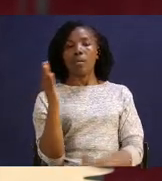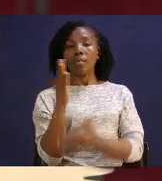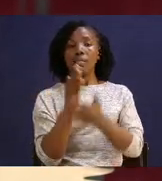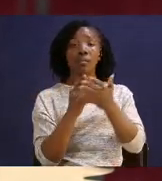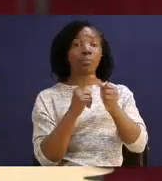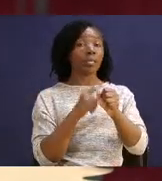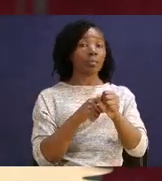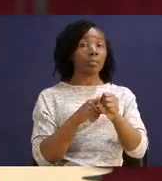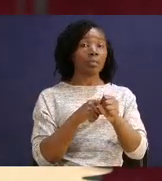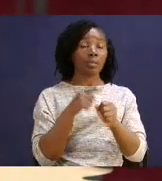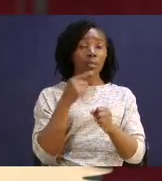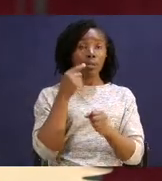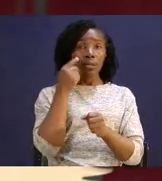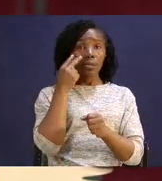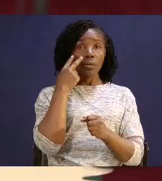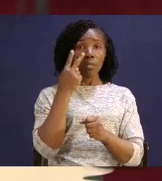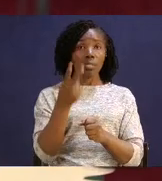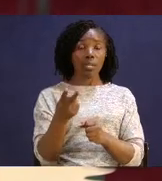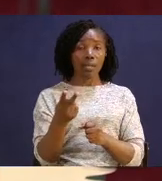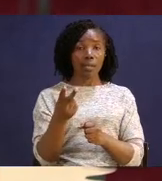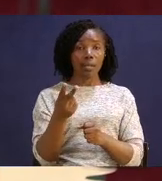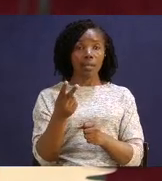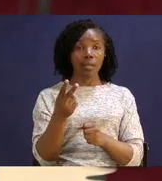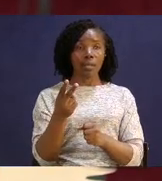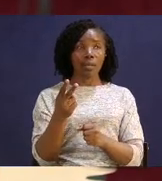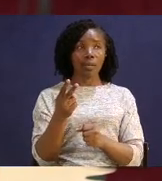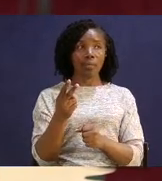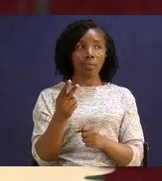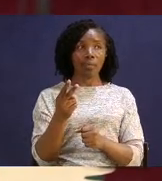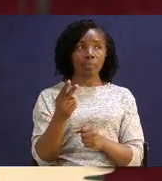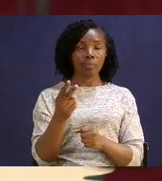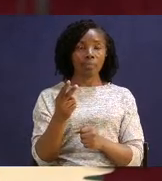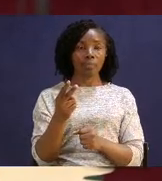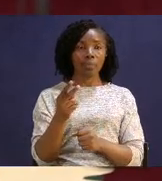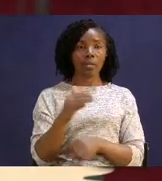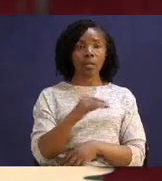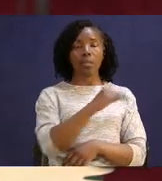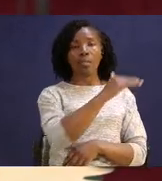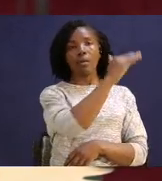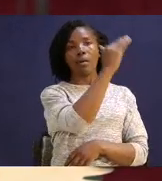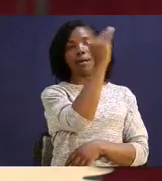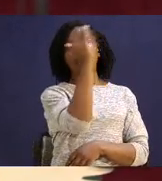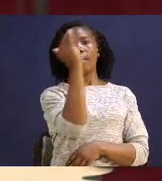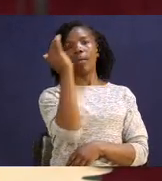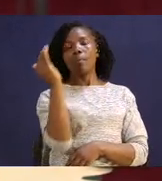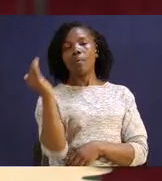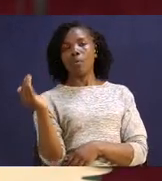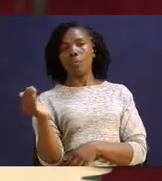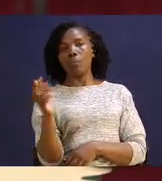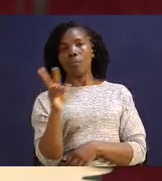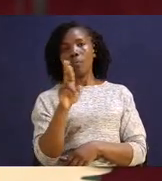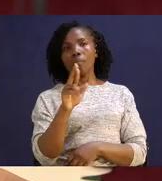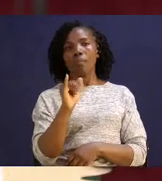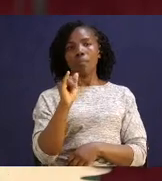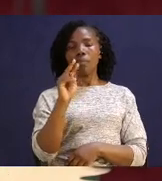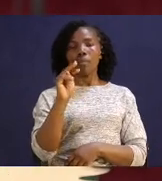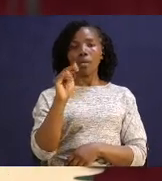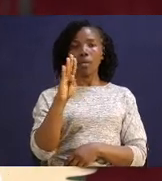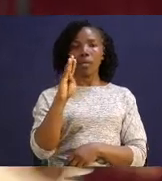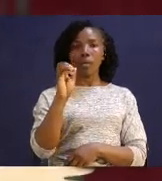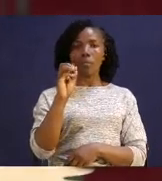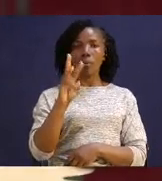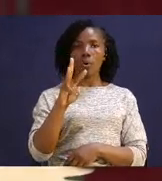Hello? You've never seen a circular rainbow. Now, the reason why this one was circular is because though it was a rainbow that went